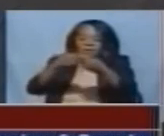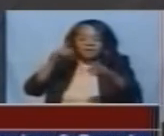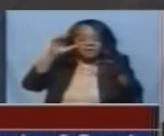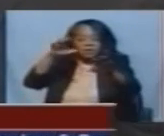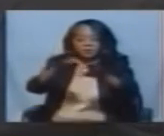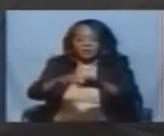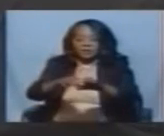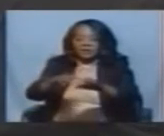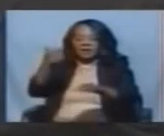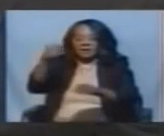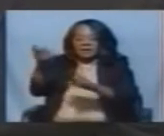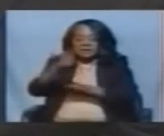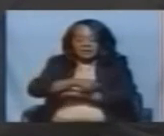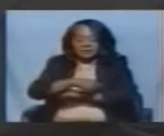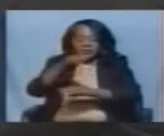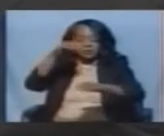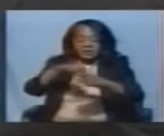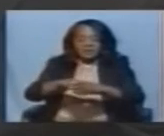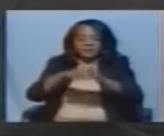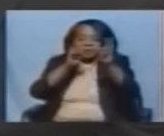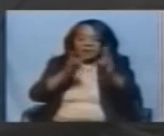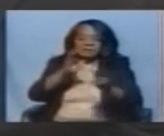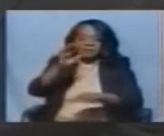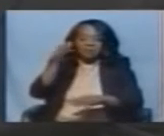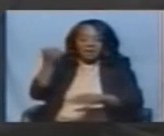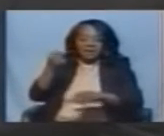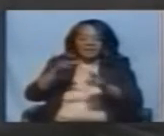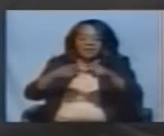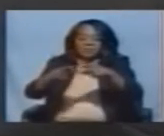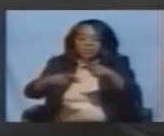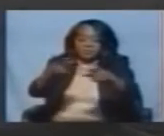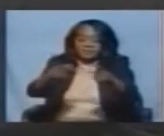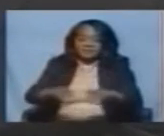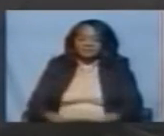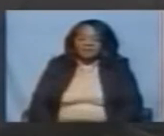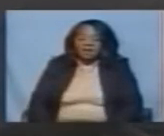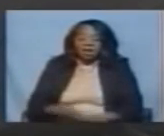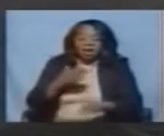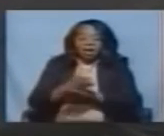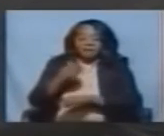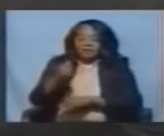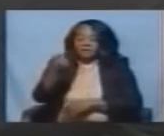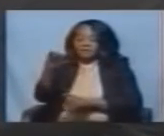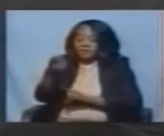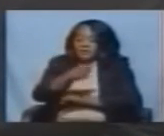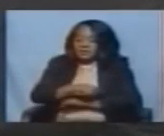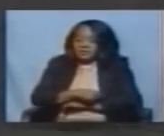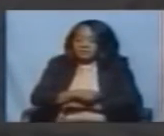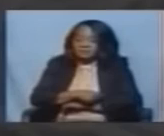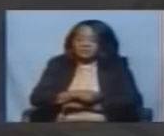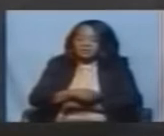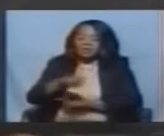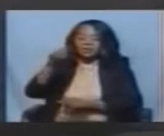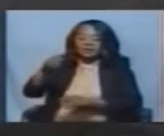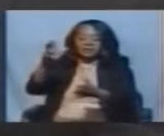you have 10 days in which to react or to debrief in that process. And then after that, you have 14 days by which the contract needs to be signed. Now,